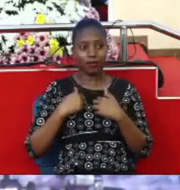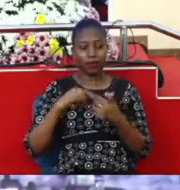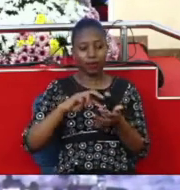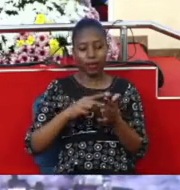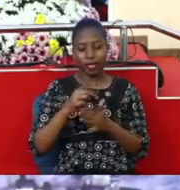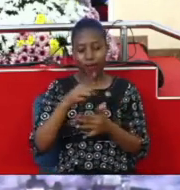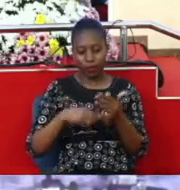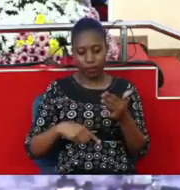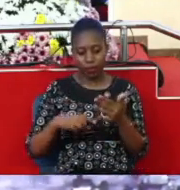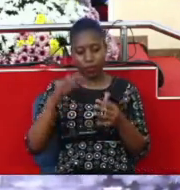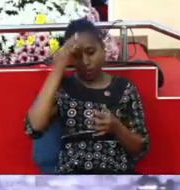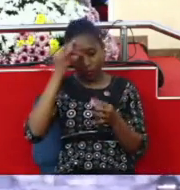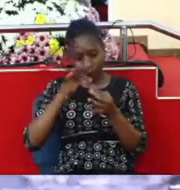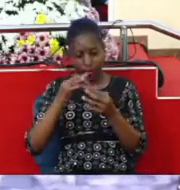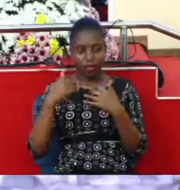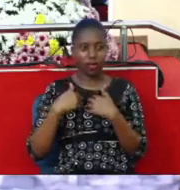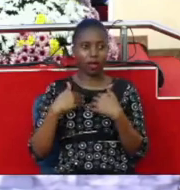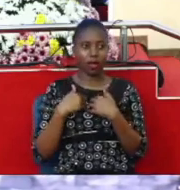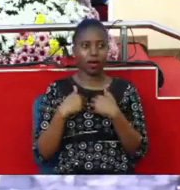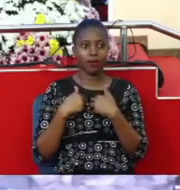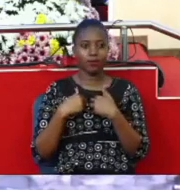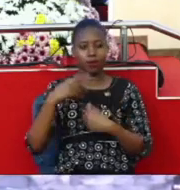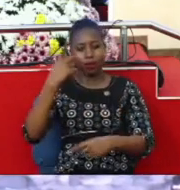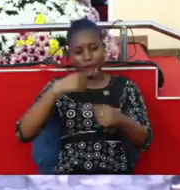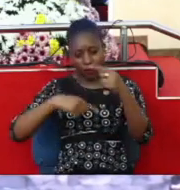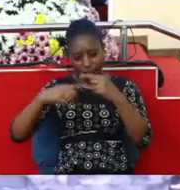The victory that overcomes the world.